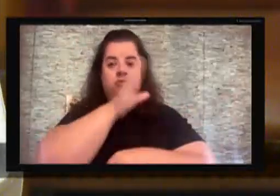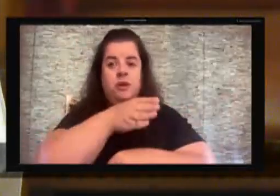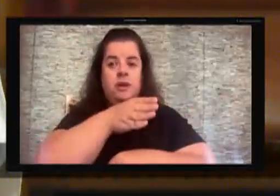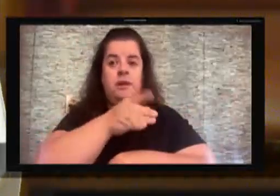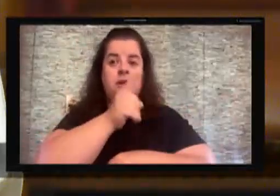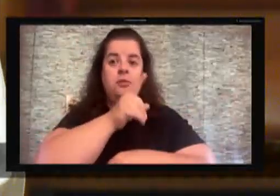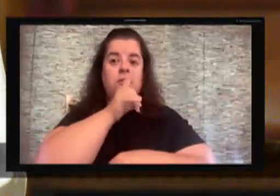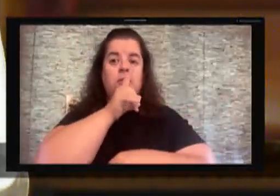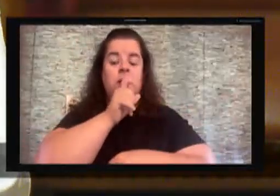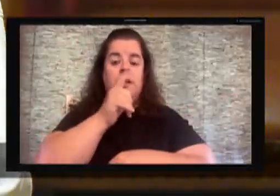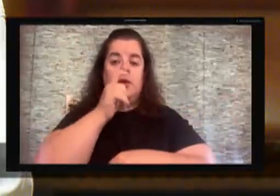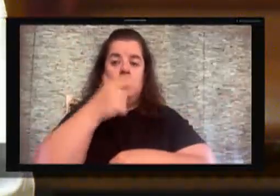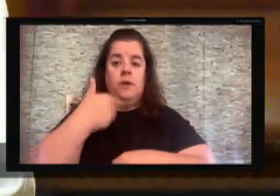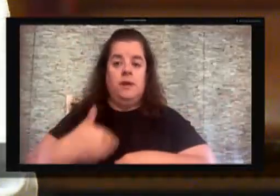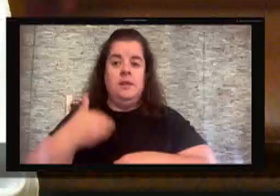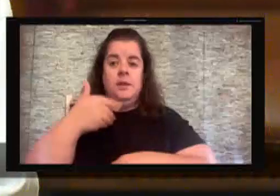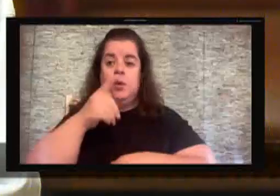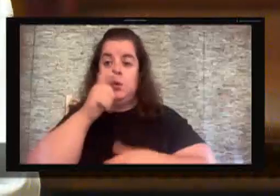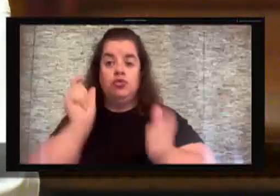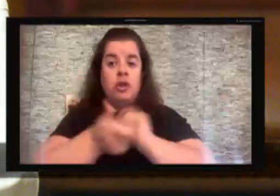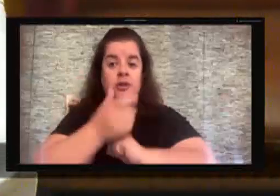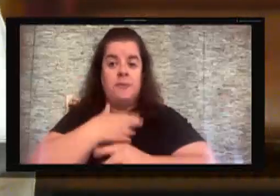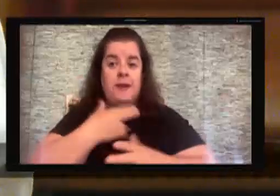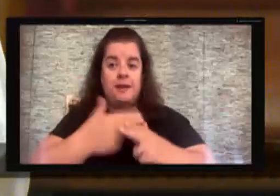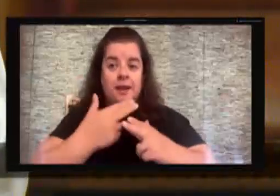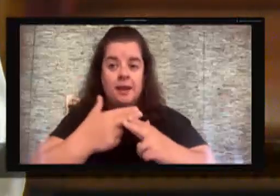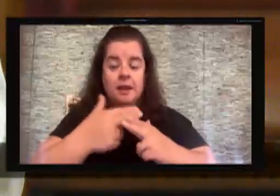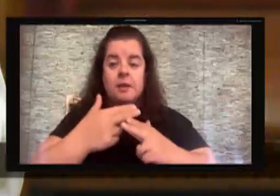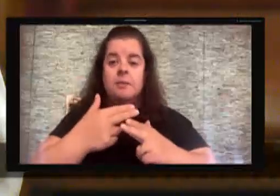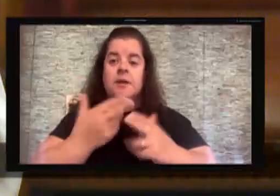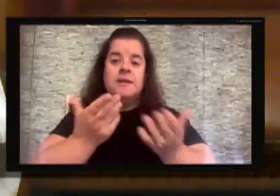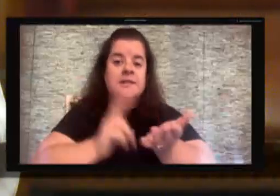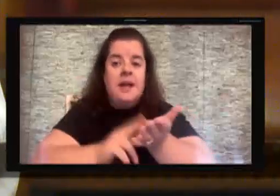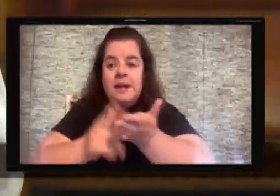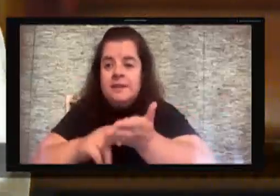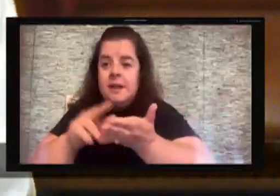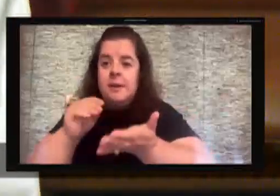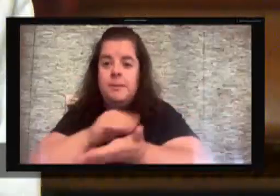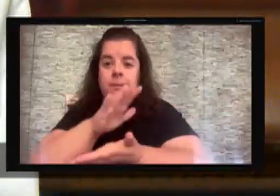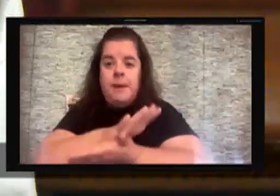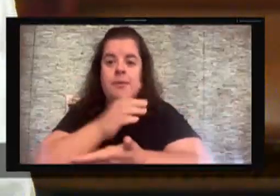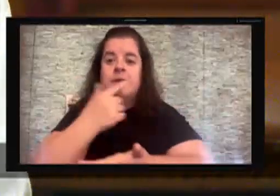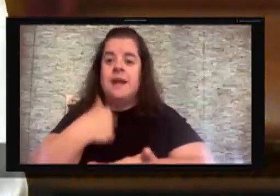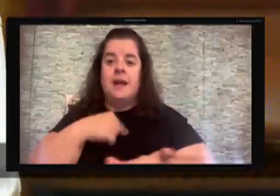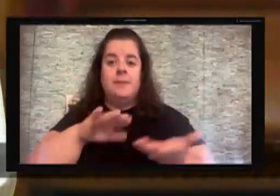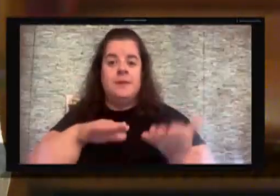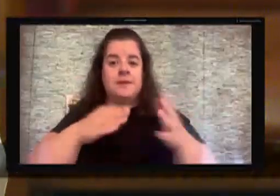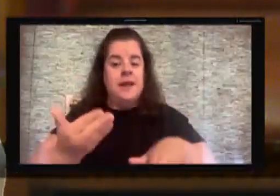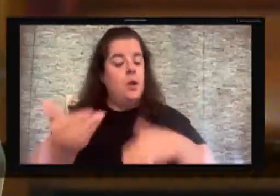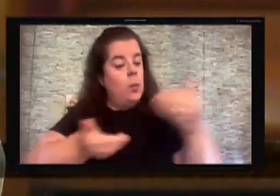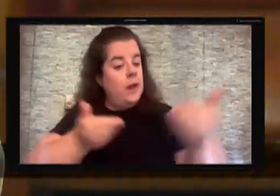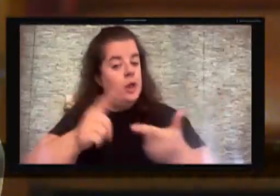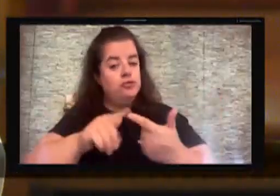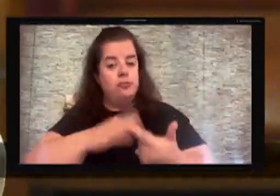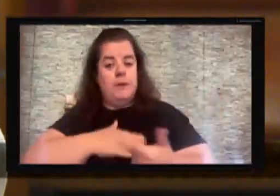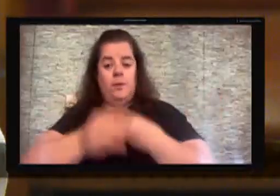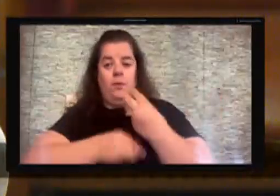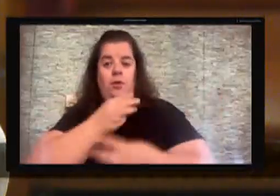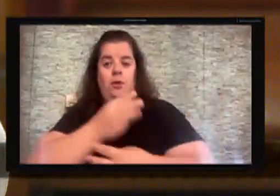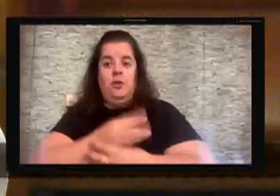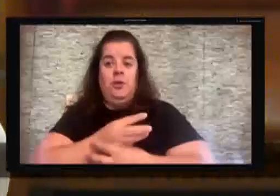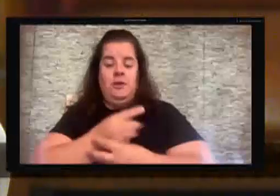am. Now, whoever changed my name and signed documentation saying that I'm dead, welcome to my world. I'm very